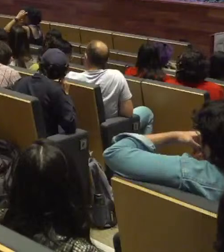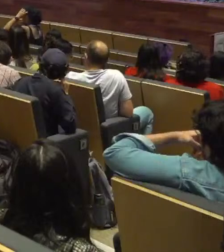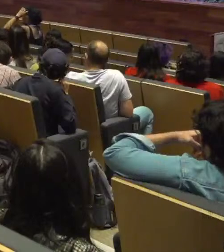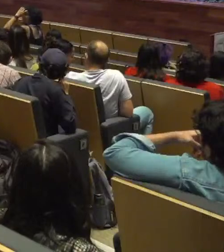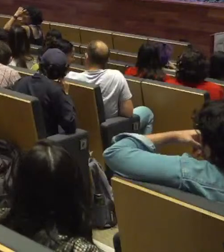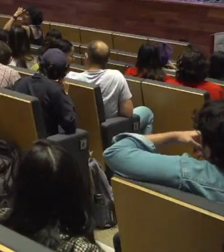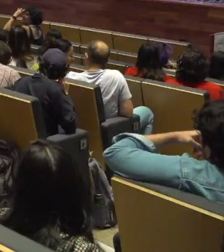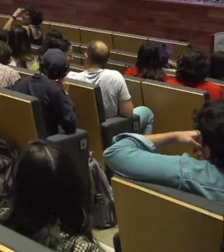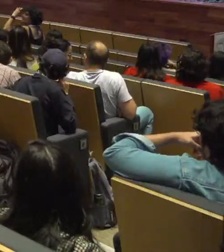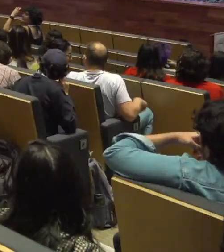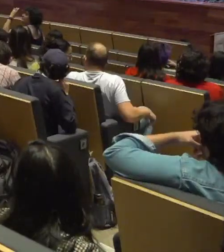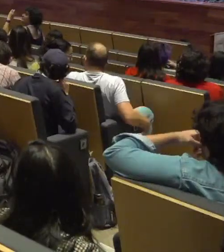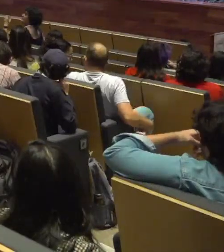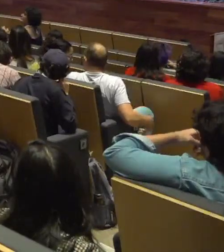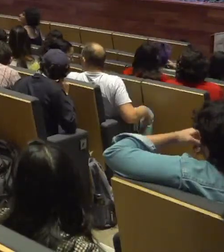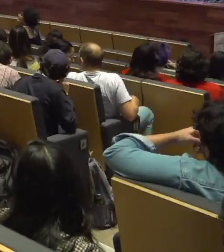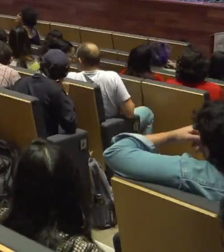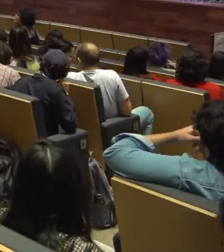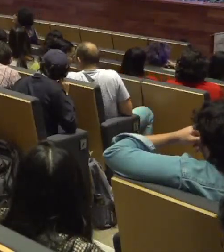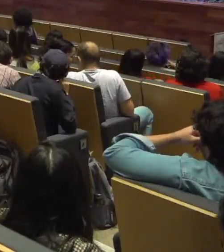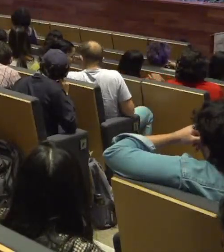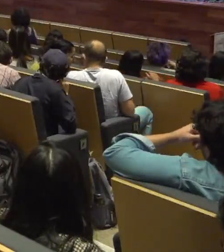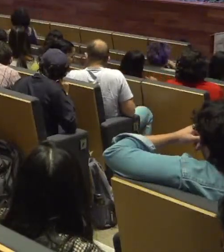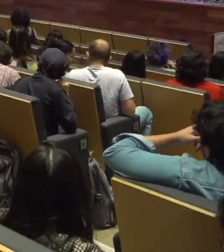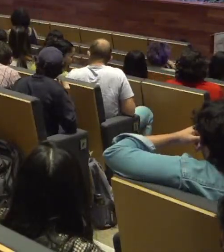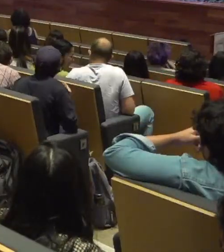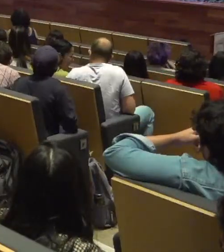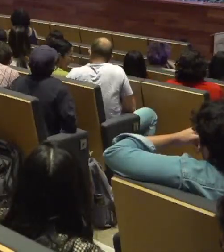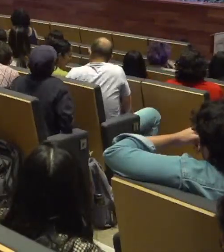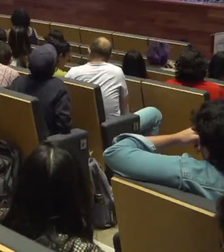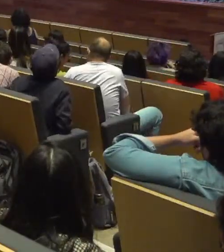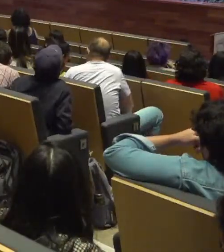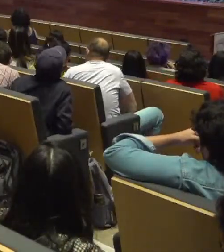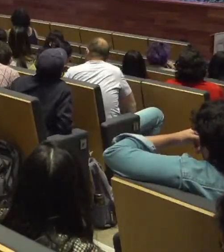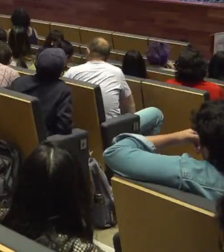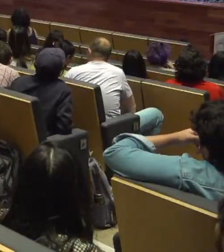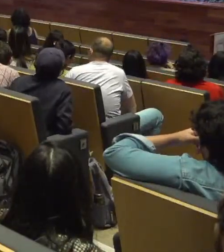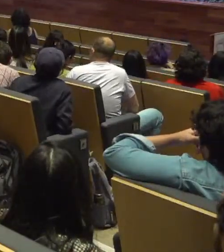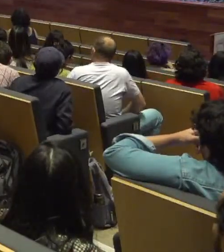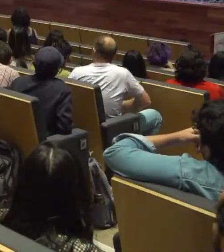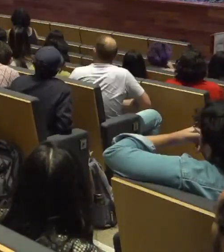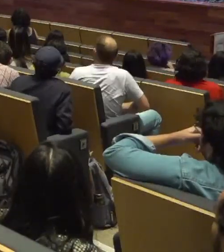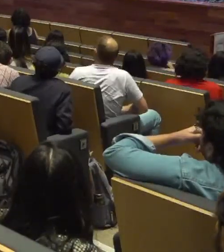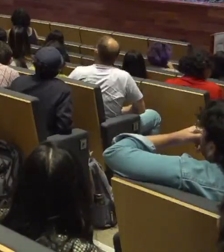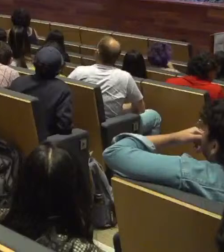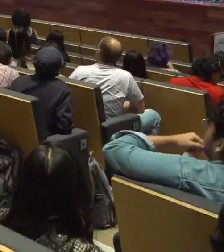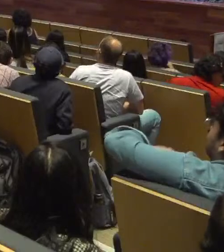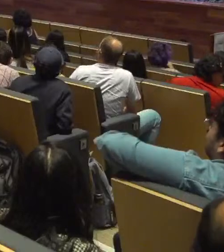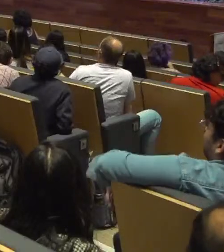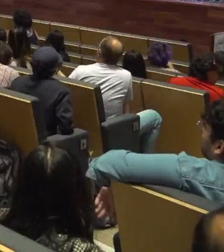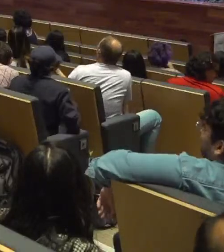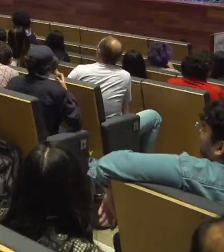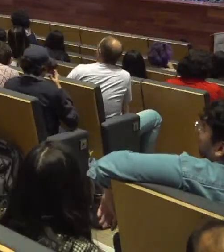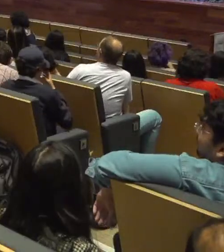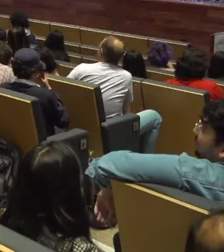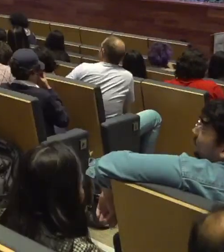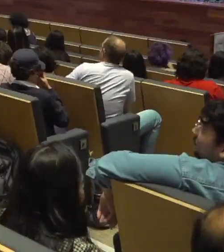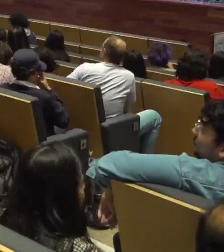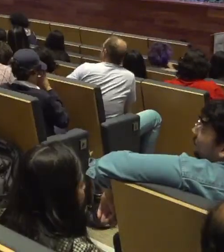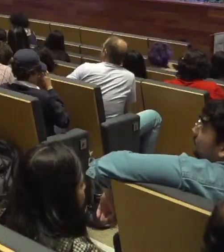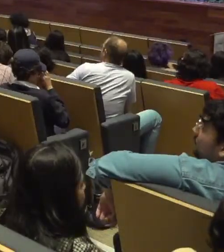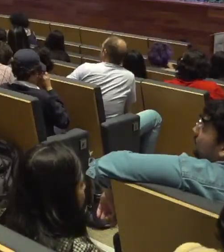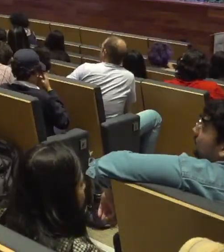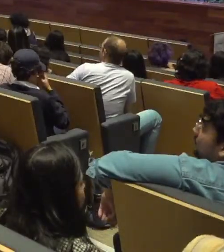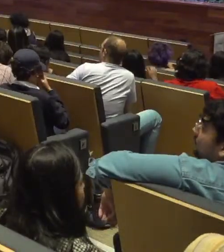There is empty. No one is answering. Okay. Within those parameters. Yeah, okay. It's